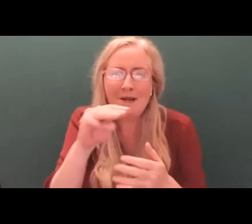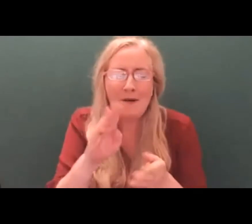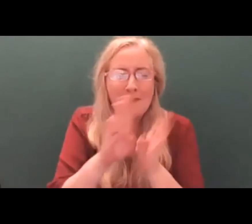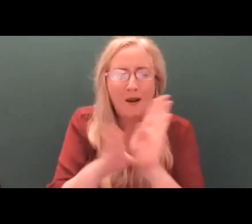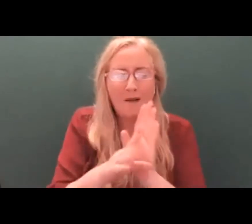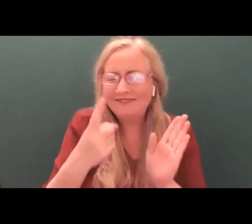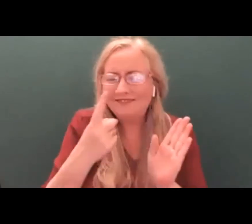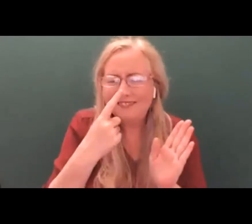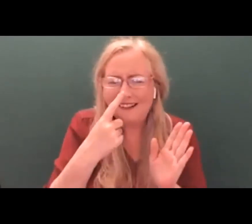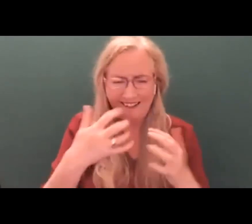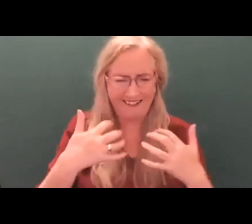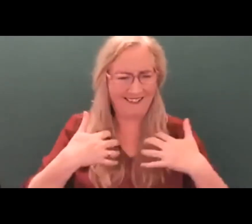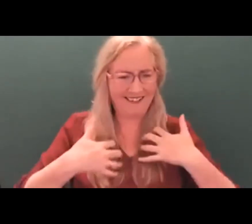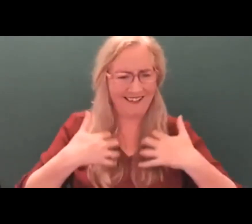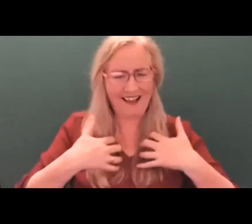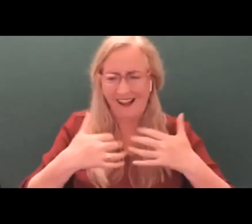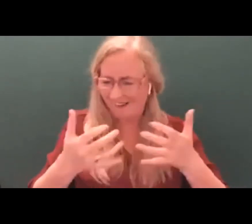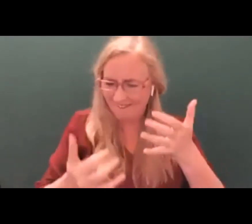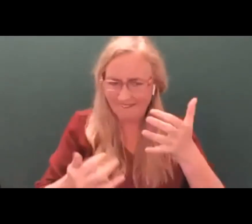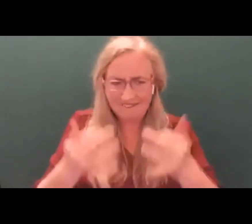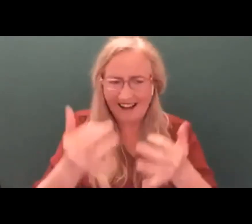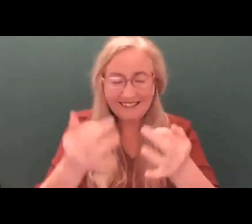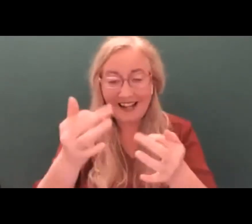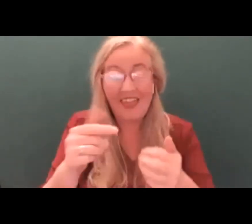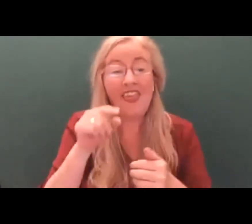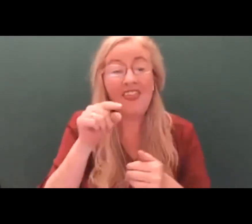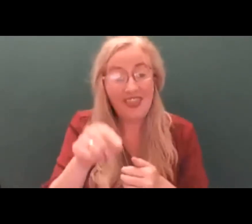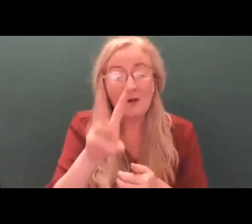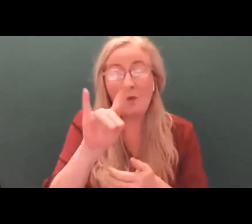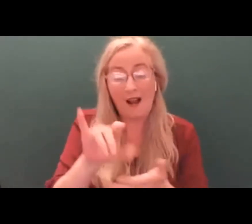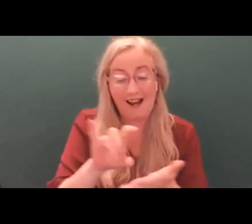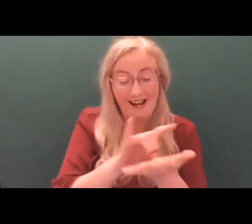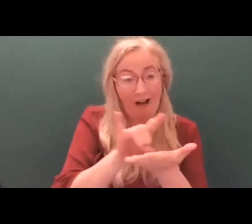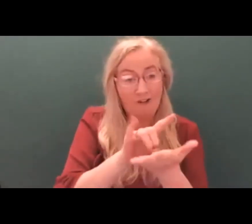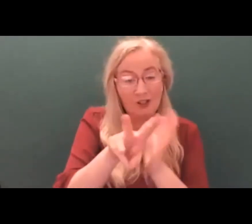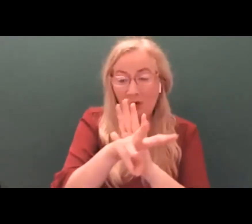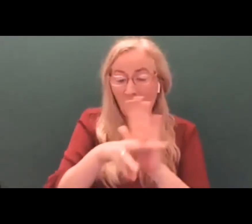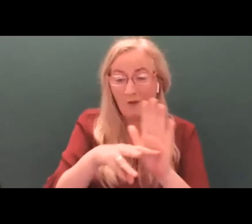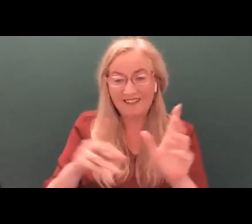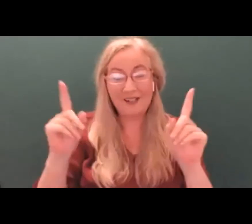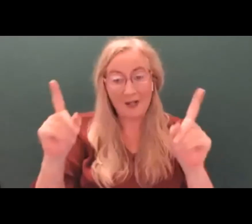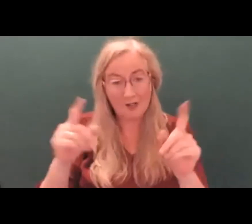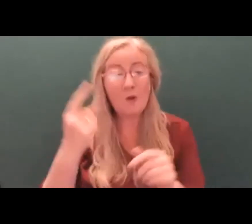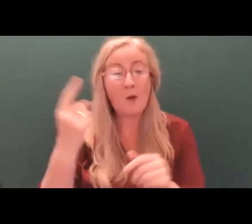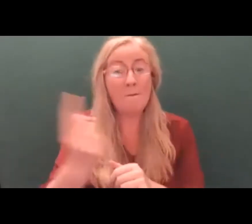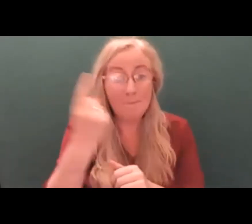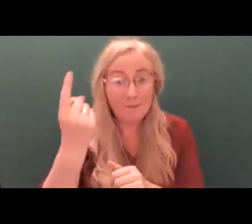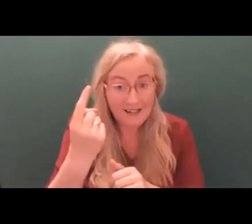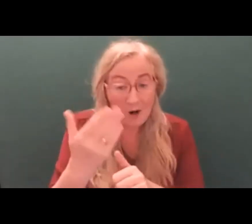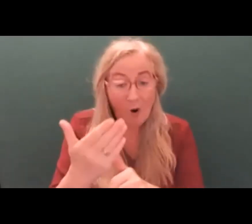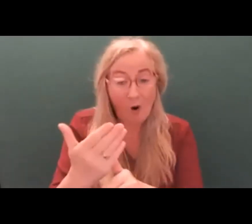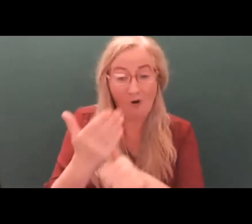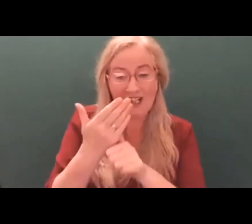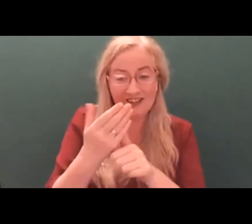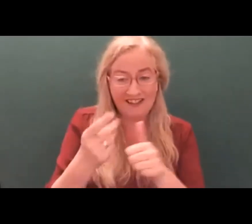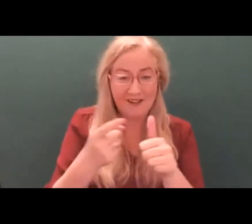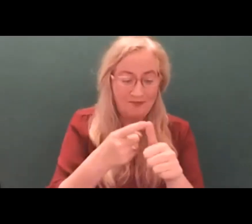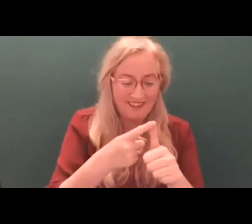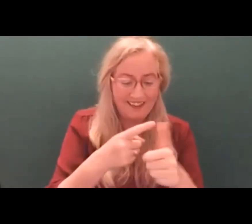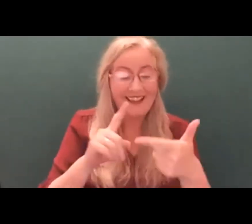and the sense of discovery. And that's what Heritage Week is all about. So be original. Second